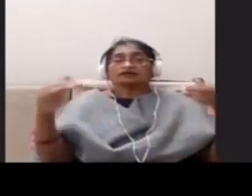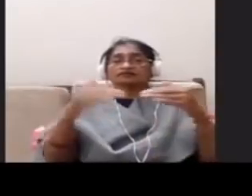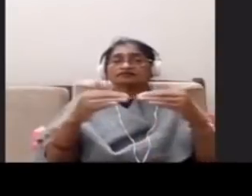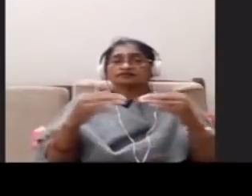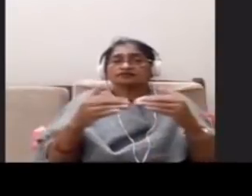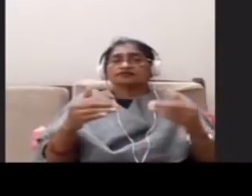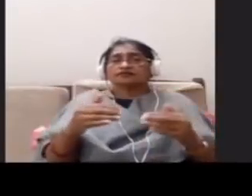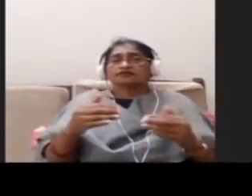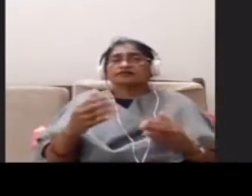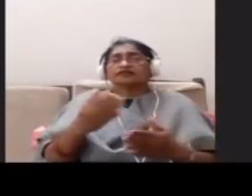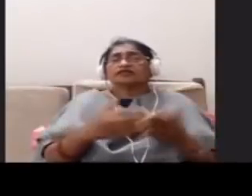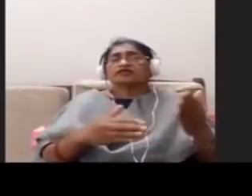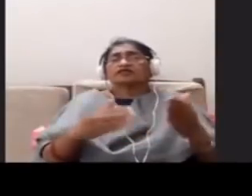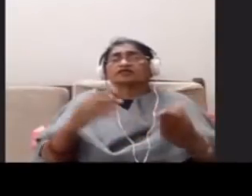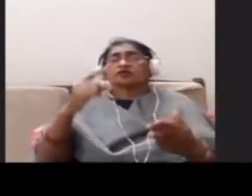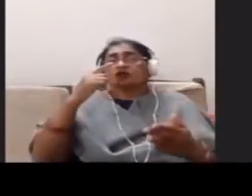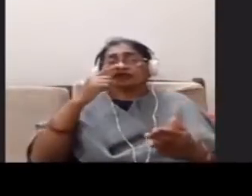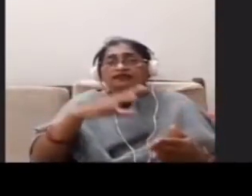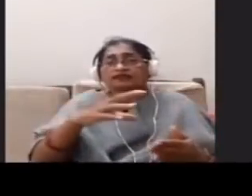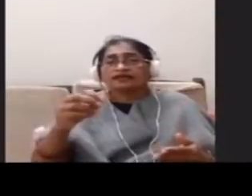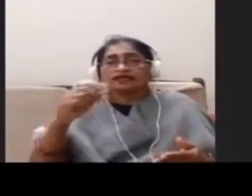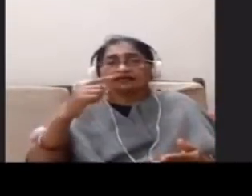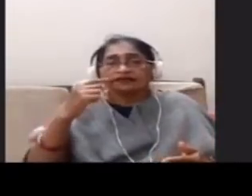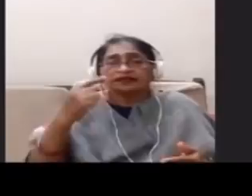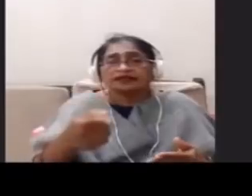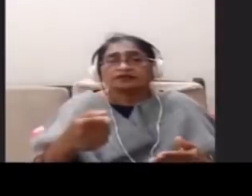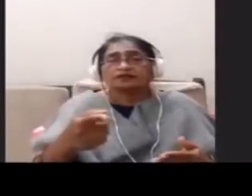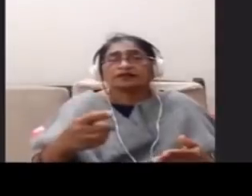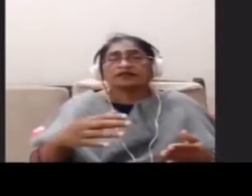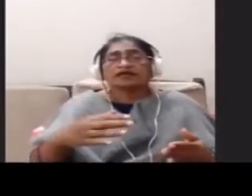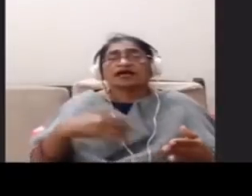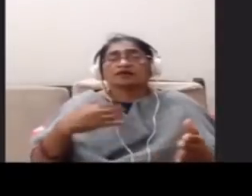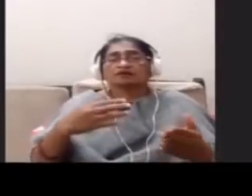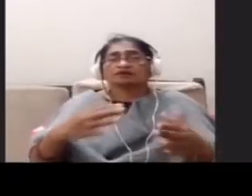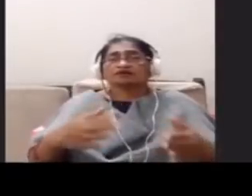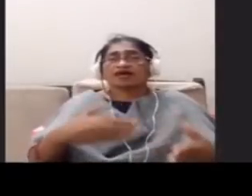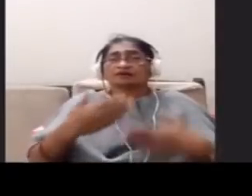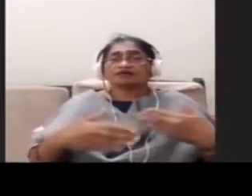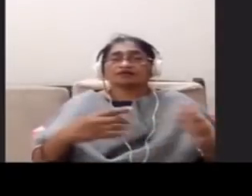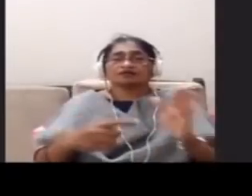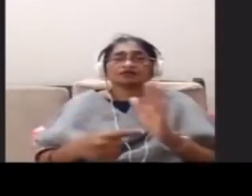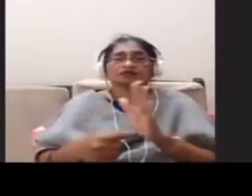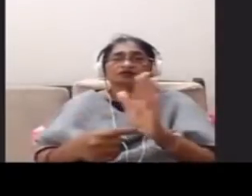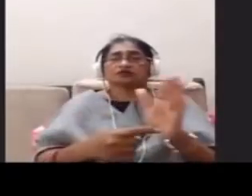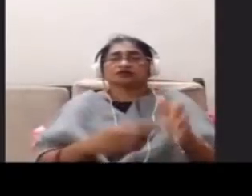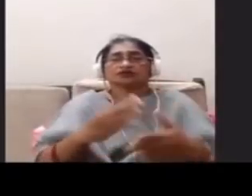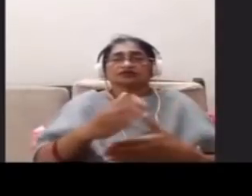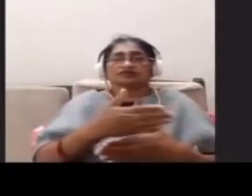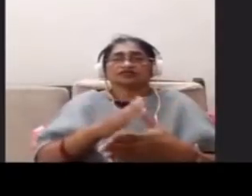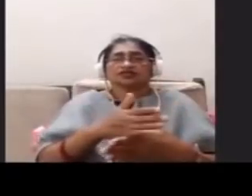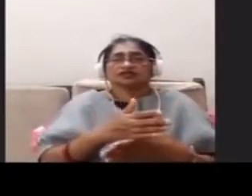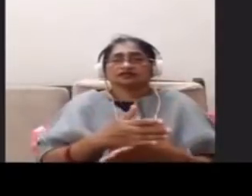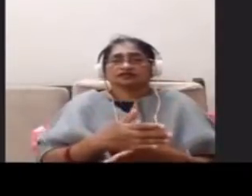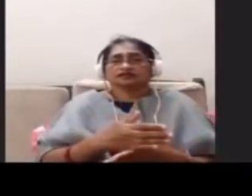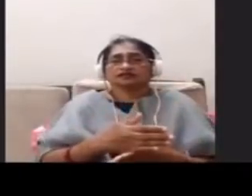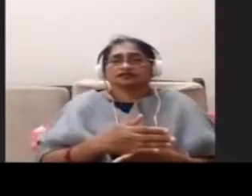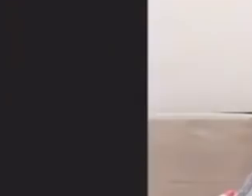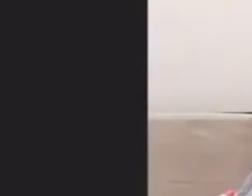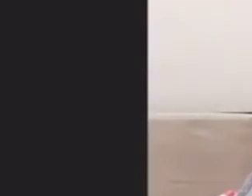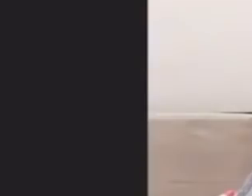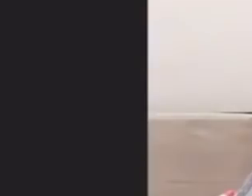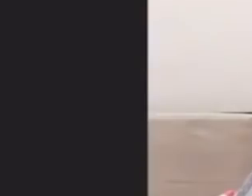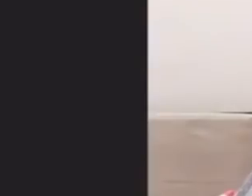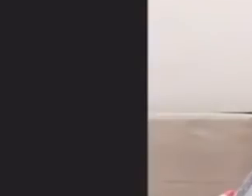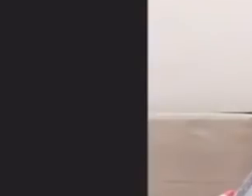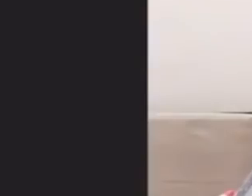So ladies and gentlemen, I'm very excited to share my thoughts. I believe that we are in a momentous occasion, and that